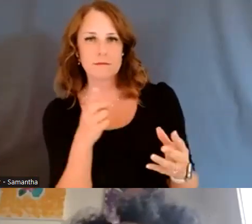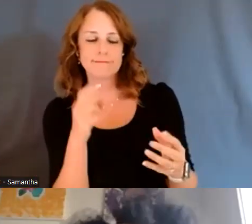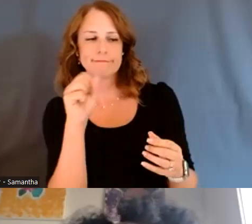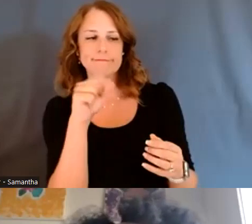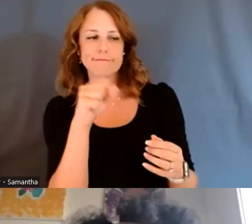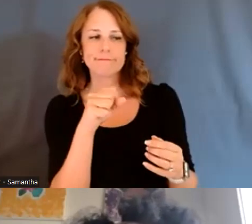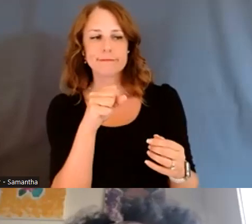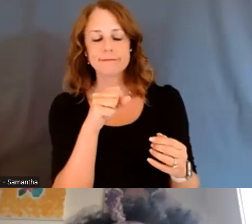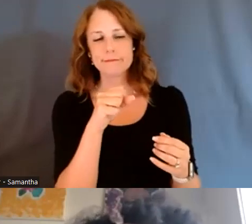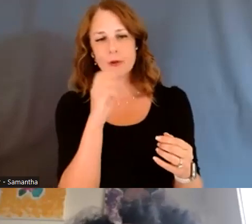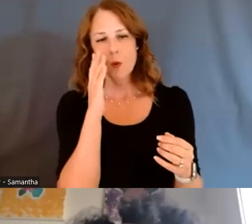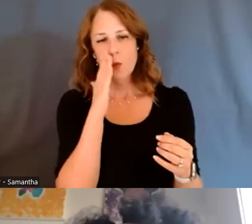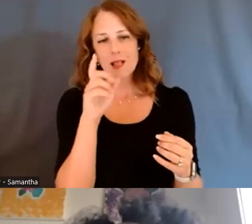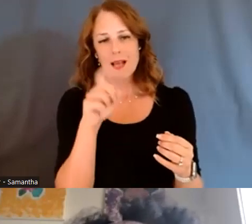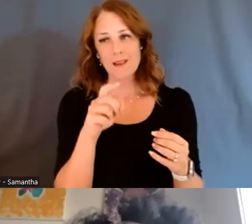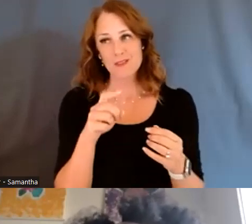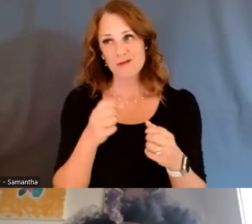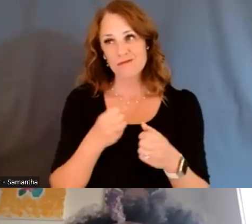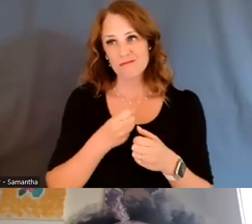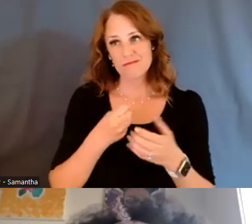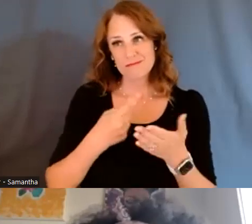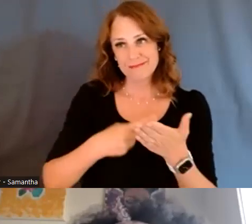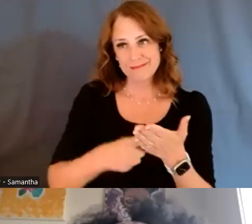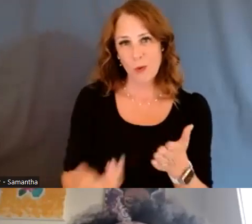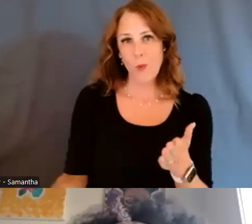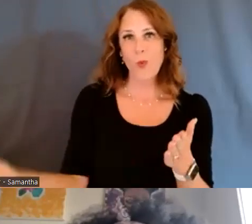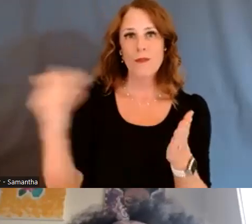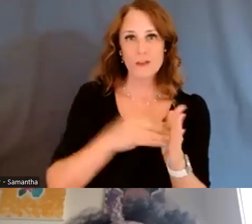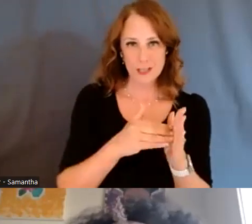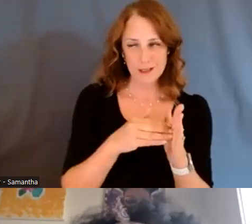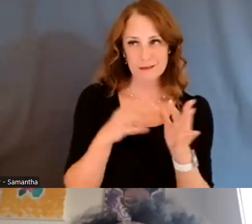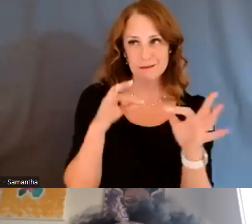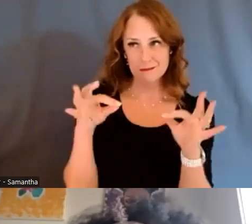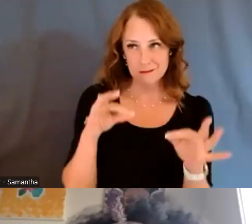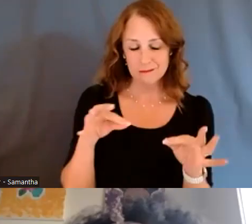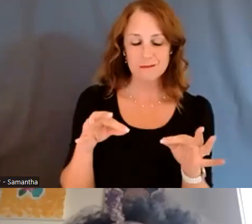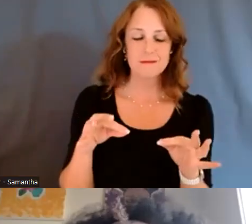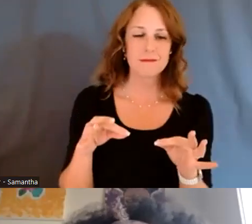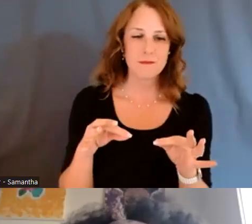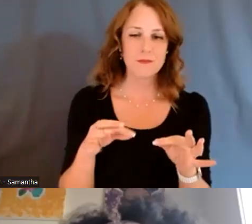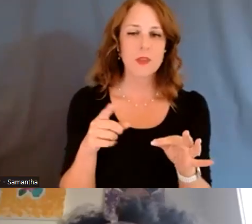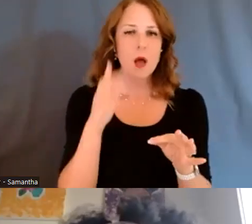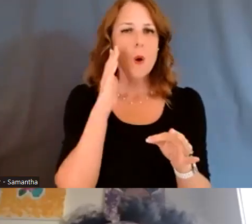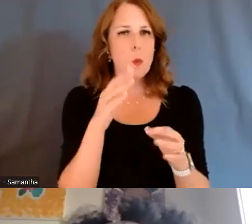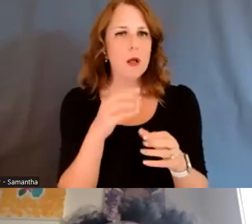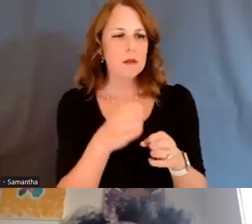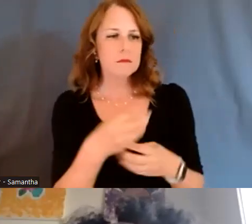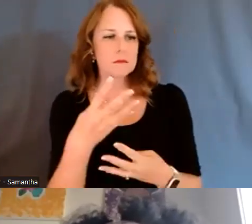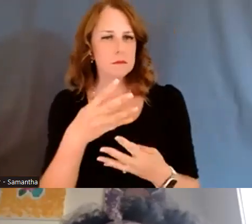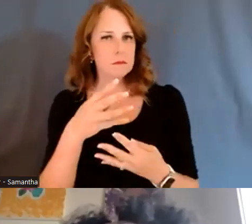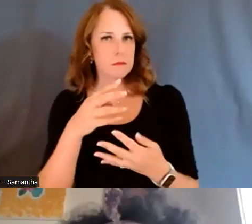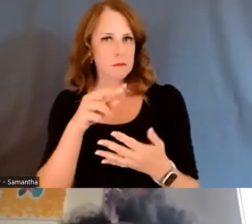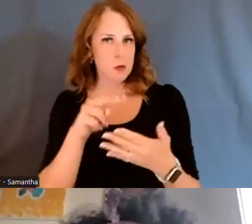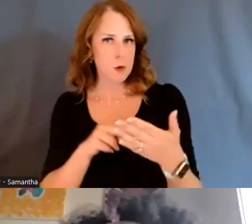have to kind of talk about this stuff all over again. That they'll have some of the notes from the investigators